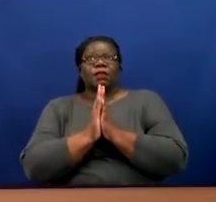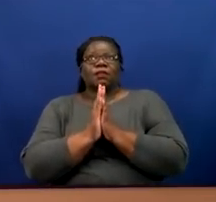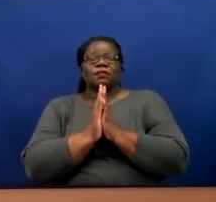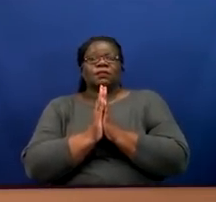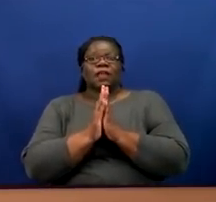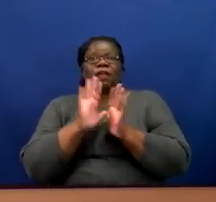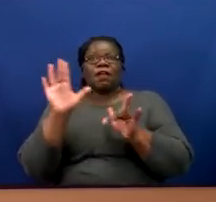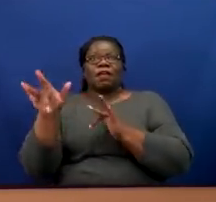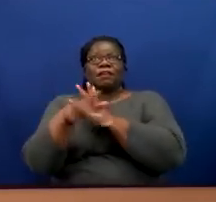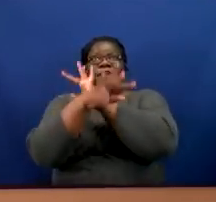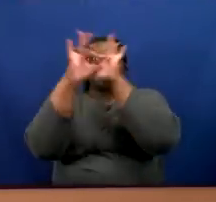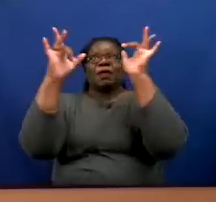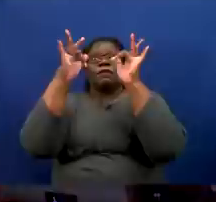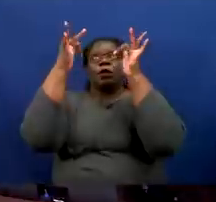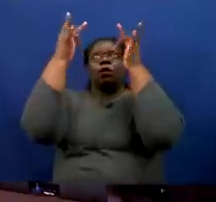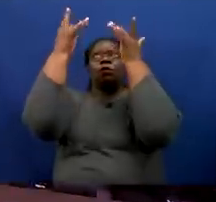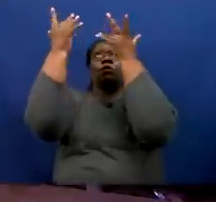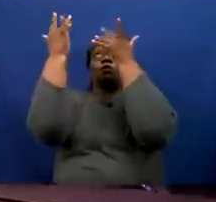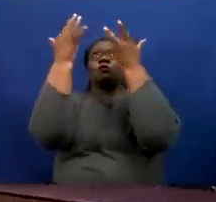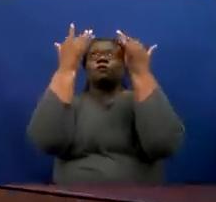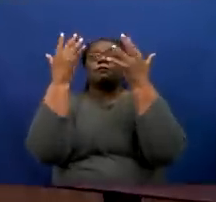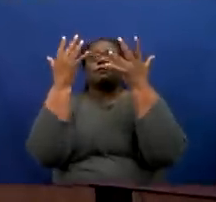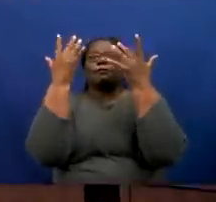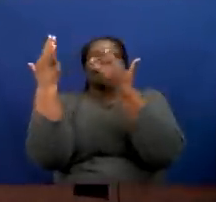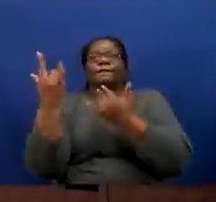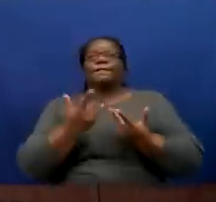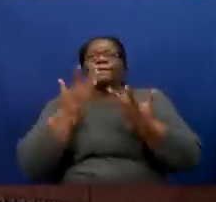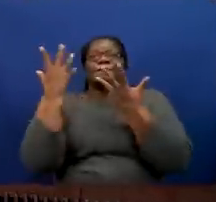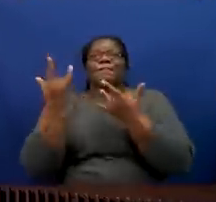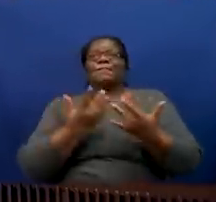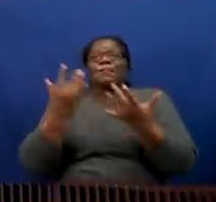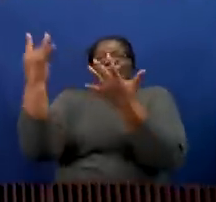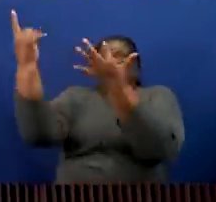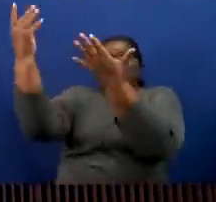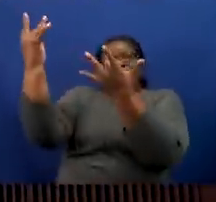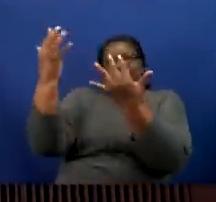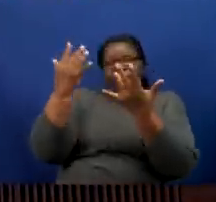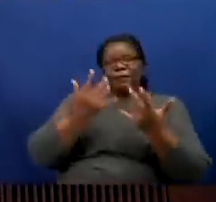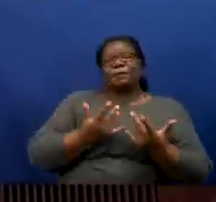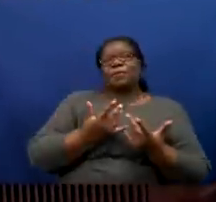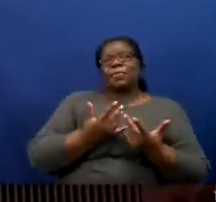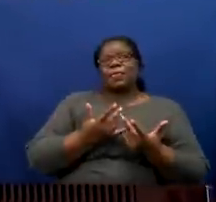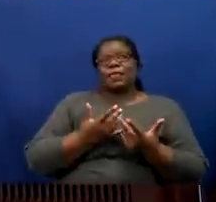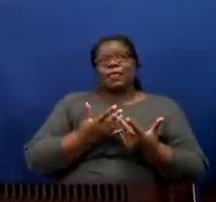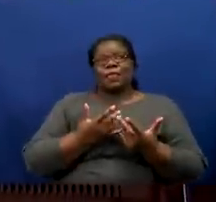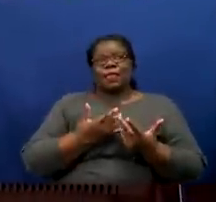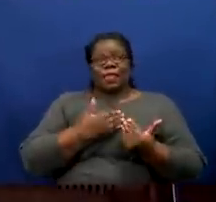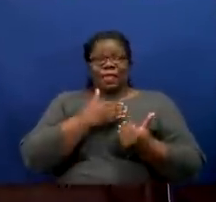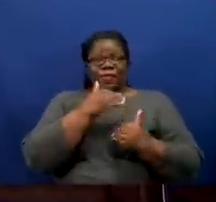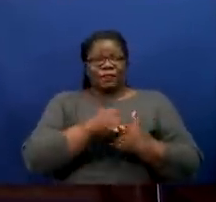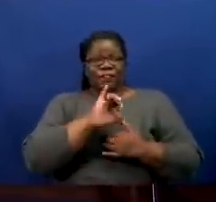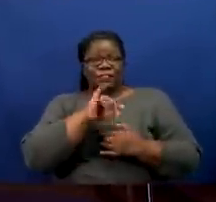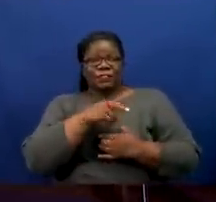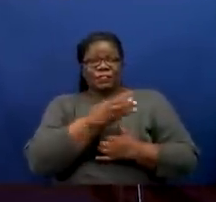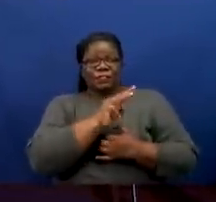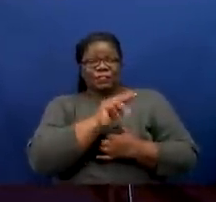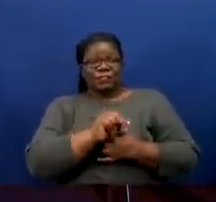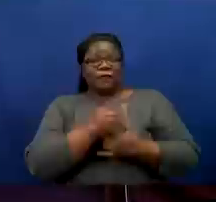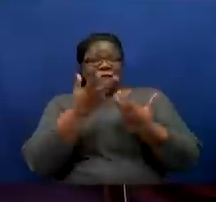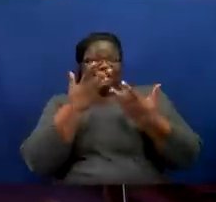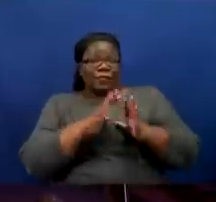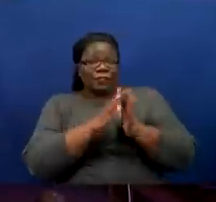came down from heaven. Oh, man. Ooh, I said that after Solomon finished praying his prayer, here's how